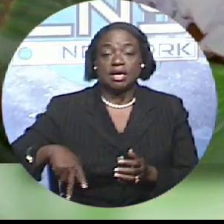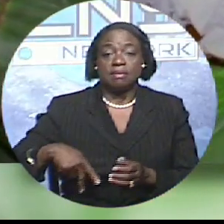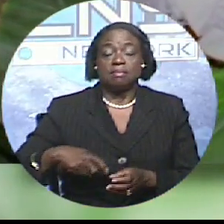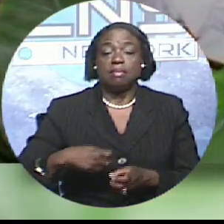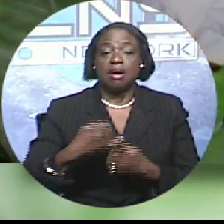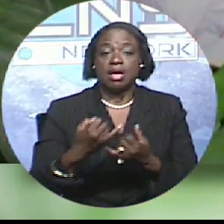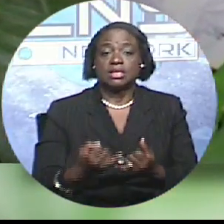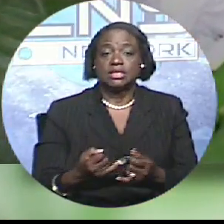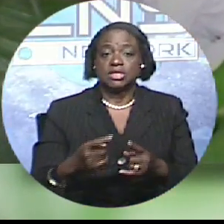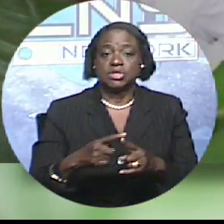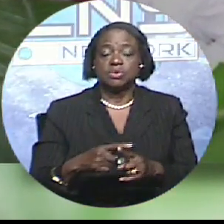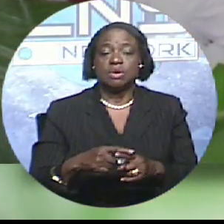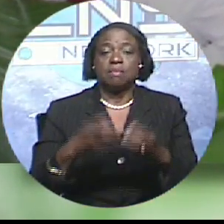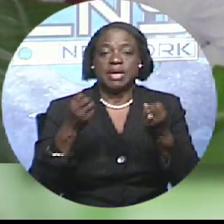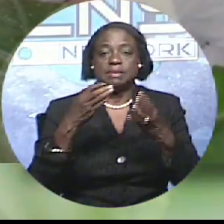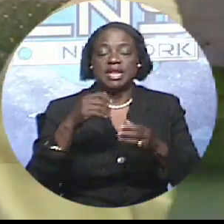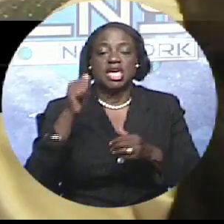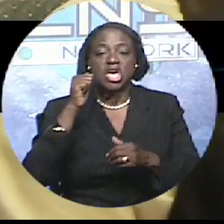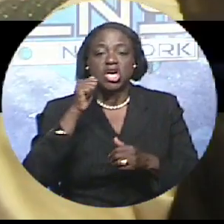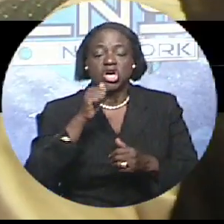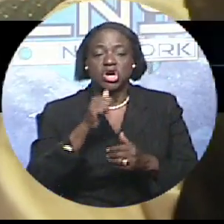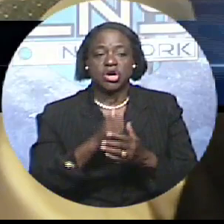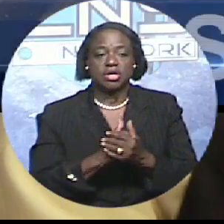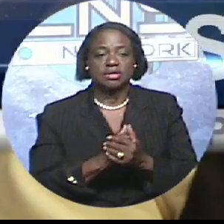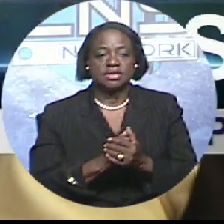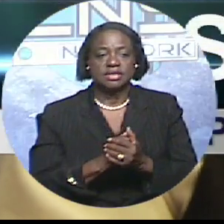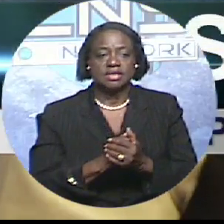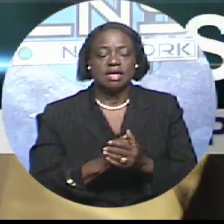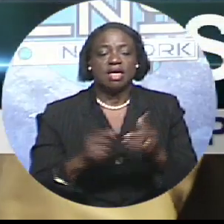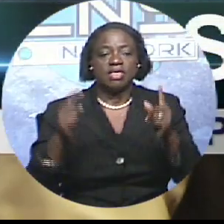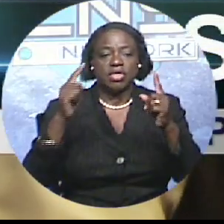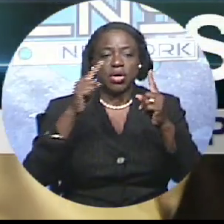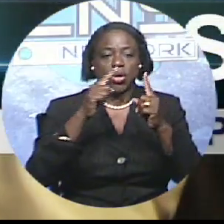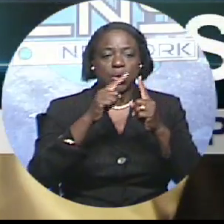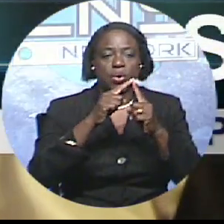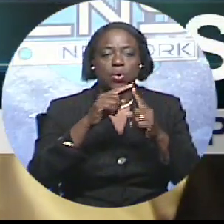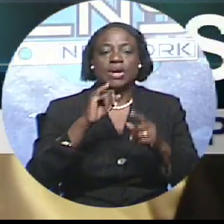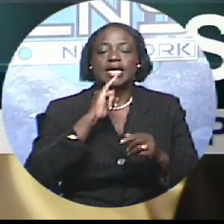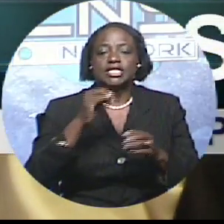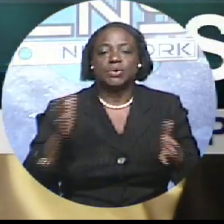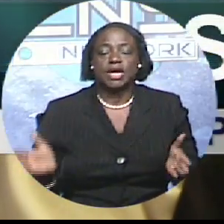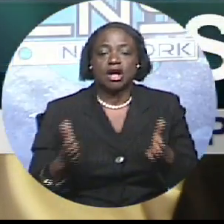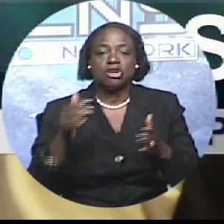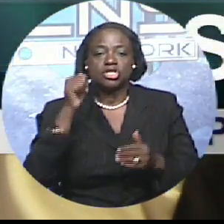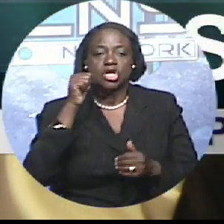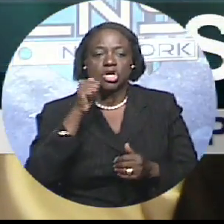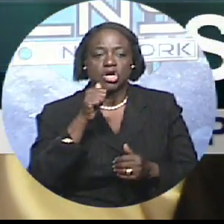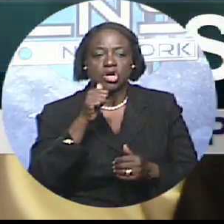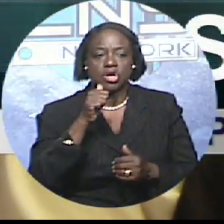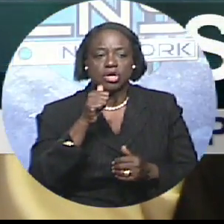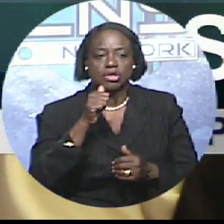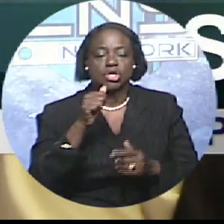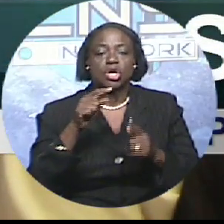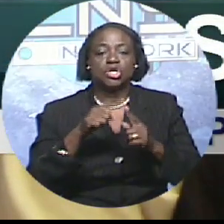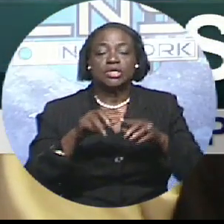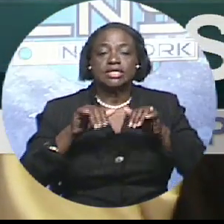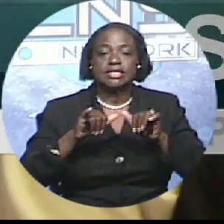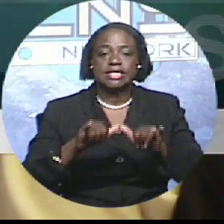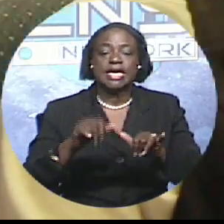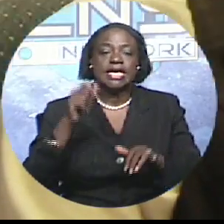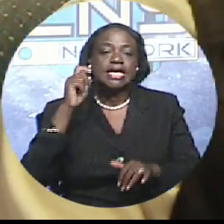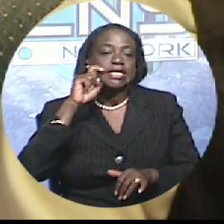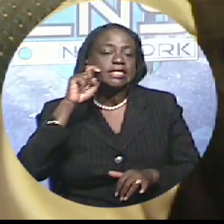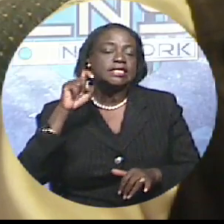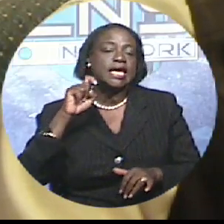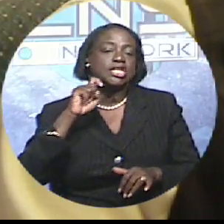the scores of girls she mentors. The goal of the princess court is to encourage the girls to remain sexually pure until